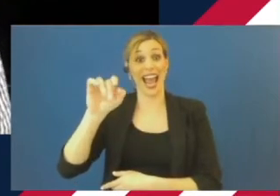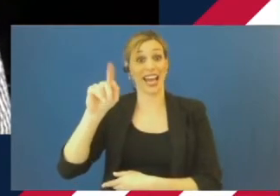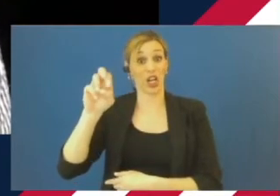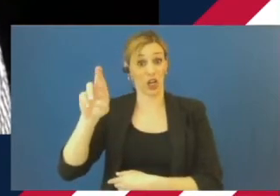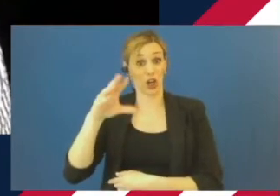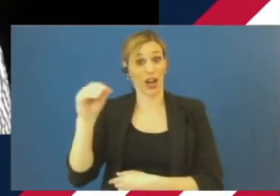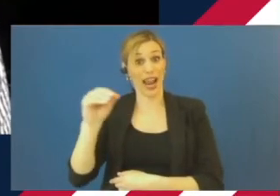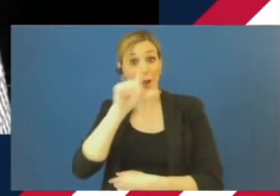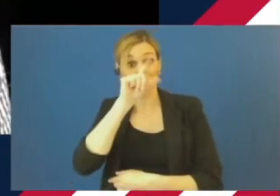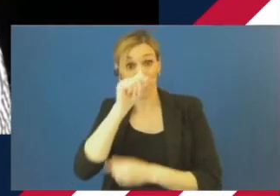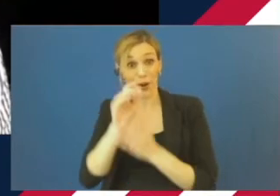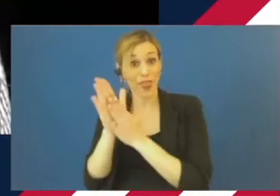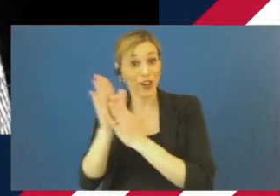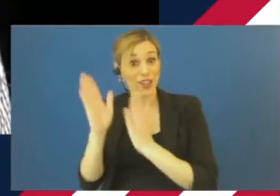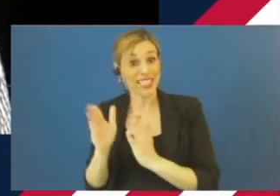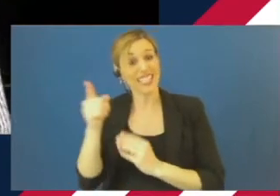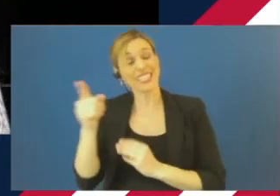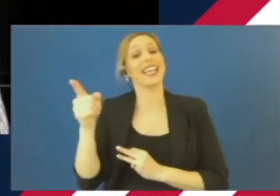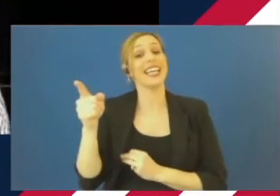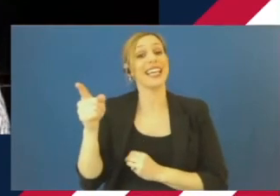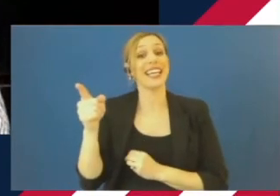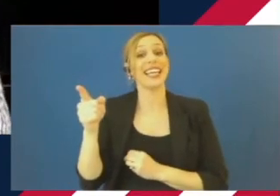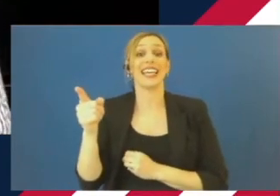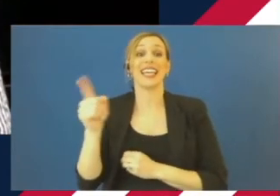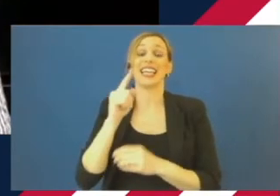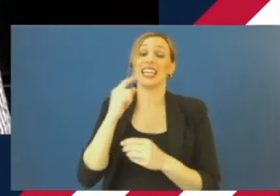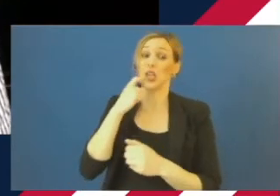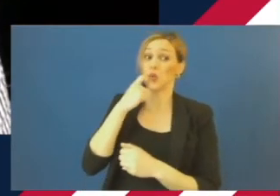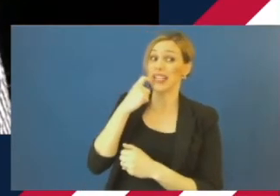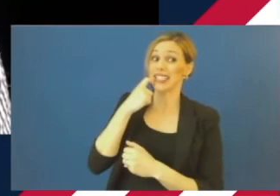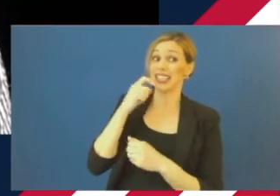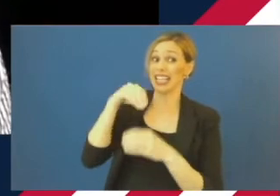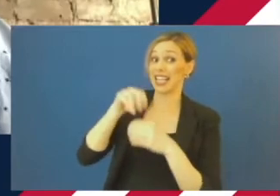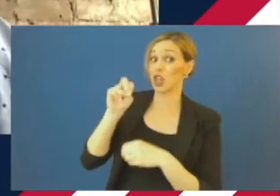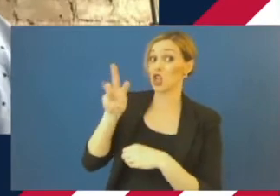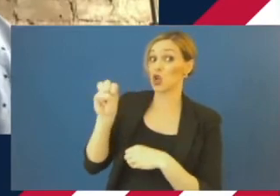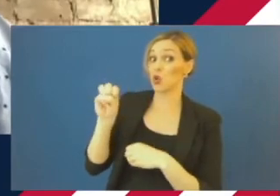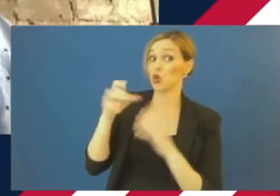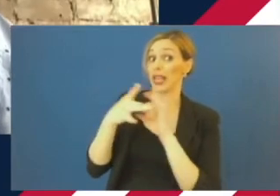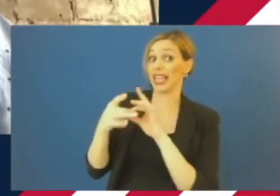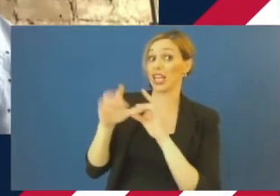New York's Central Park. Thank you so much for joining us this evening.